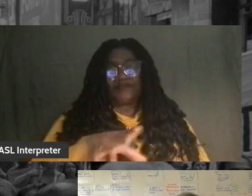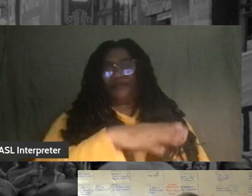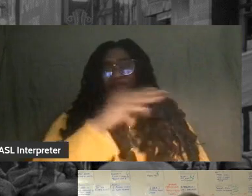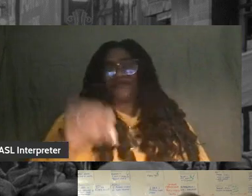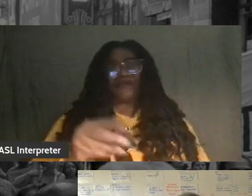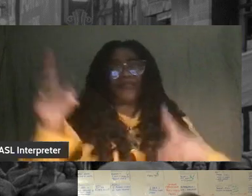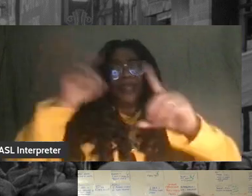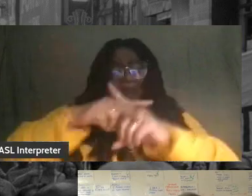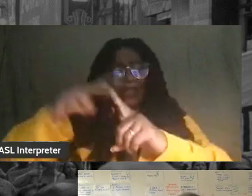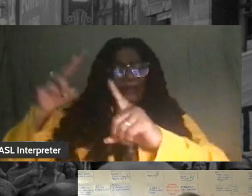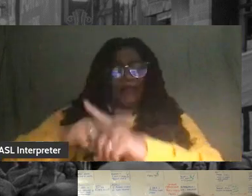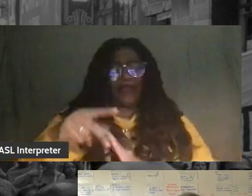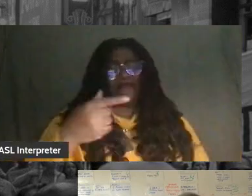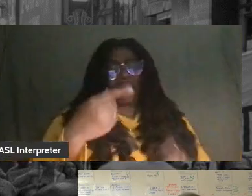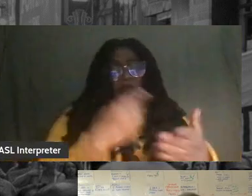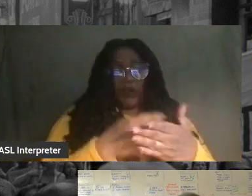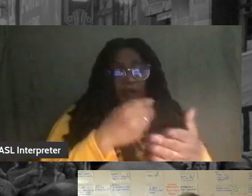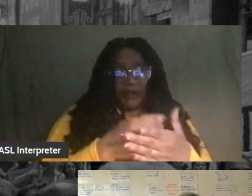got them.